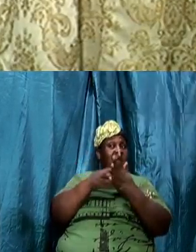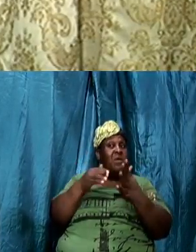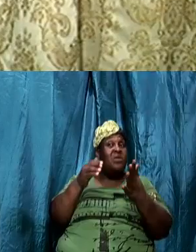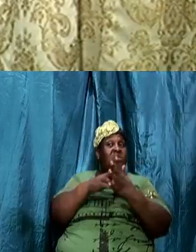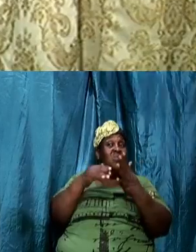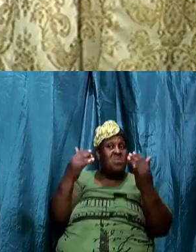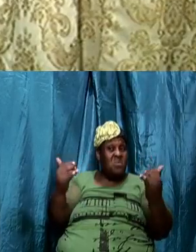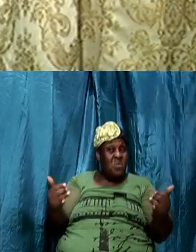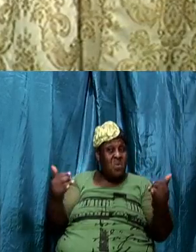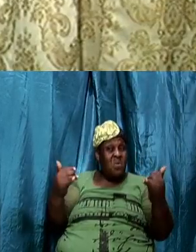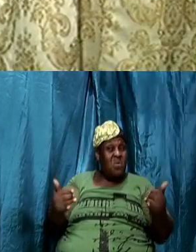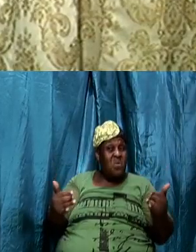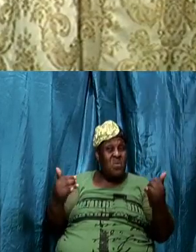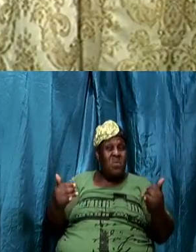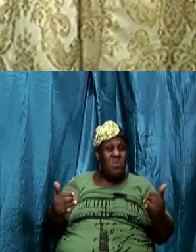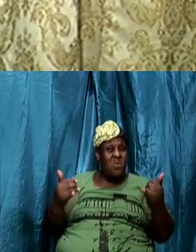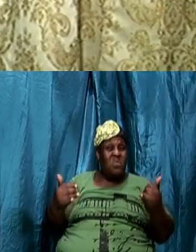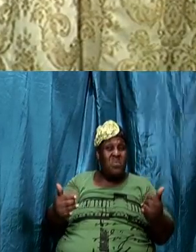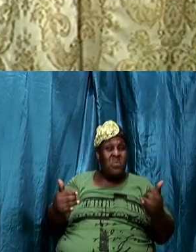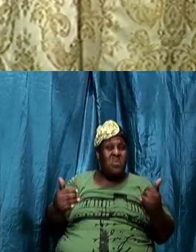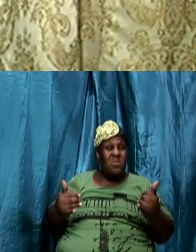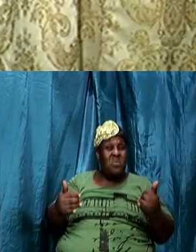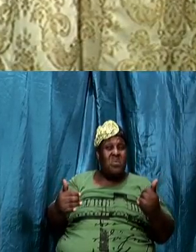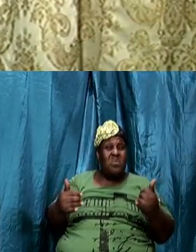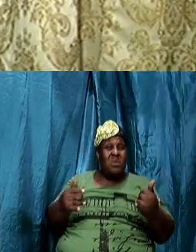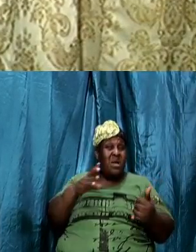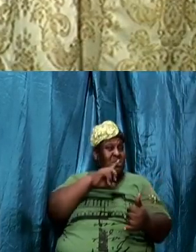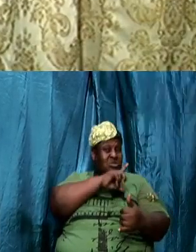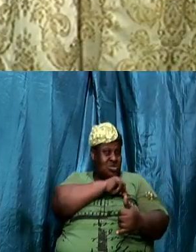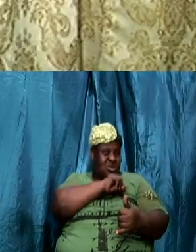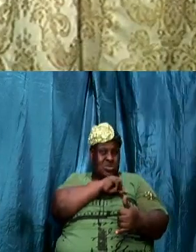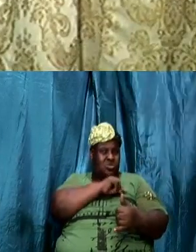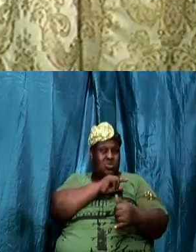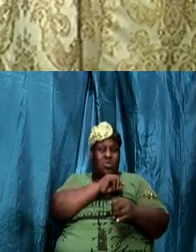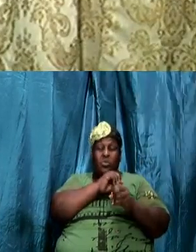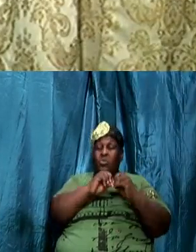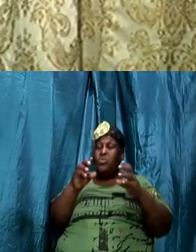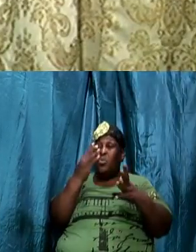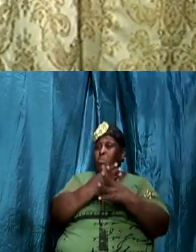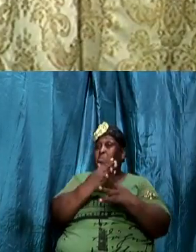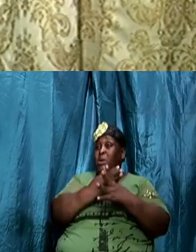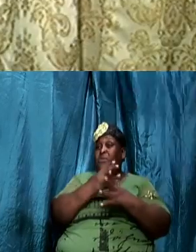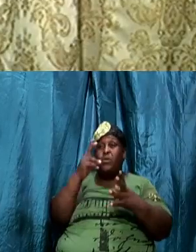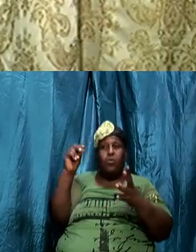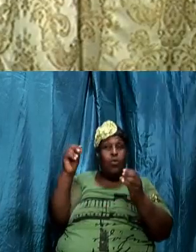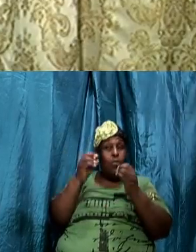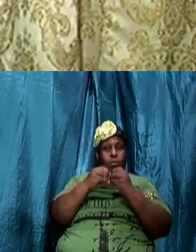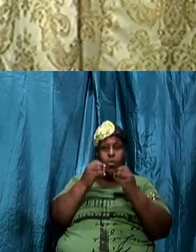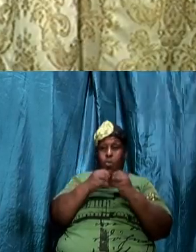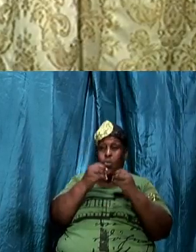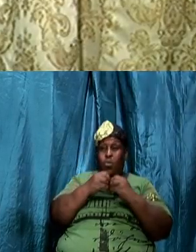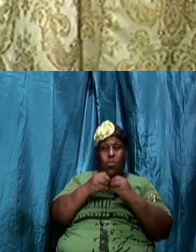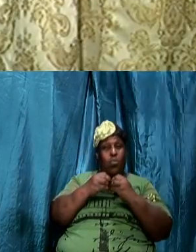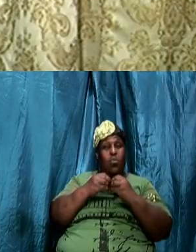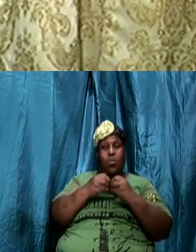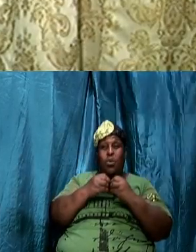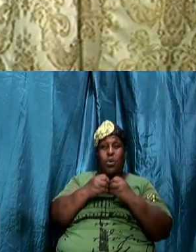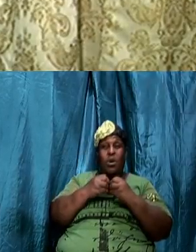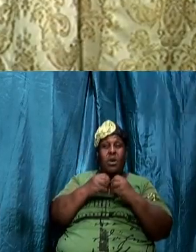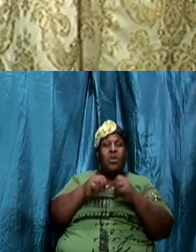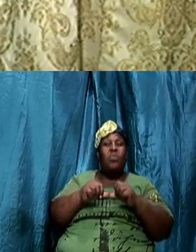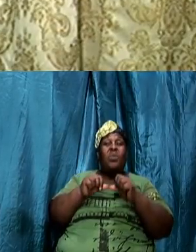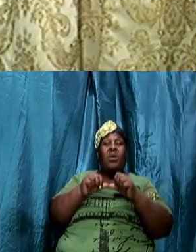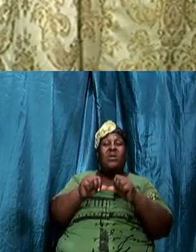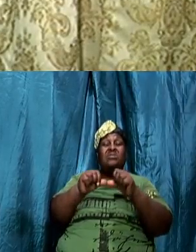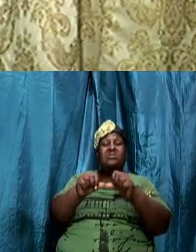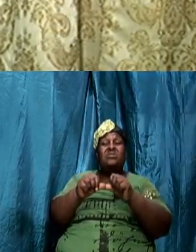part of our life. We lie and we cheat and we steal and we do all kind of things. We backbite our brothers. We speak hateful words. We hate